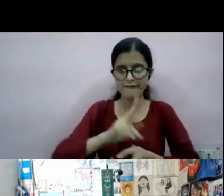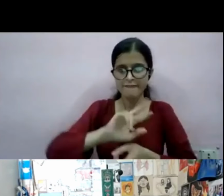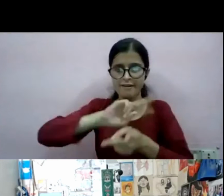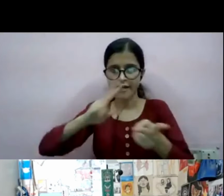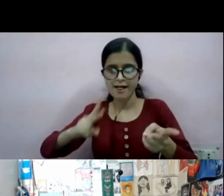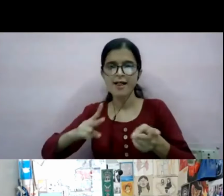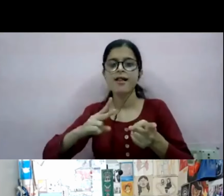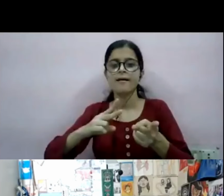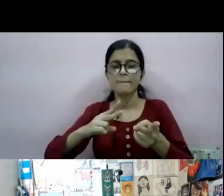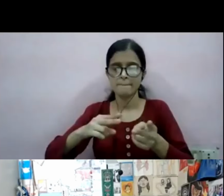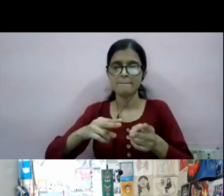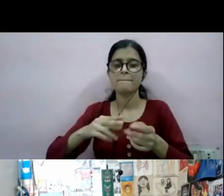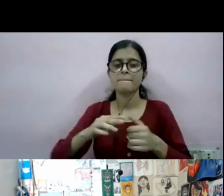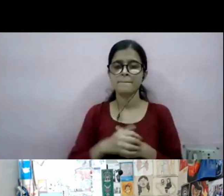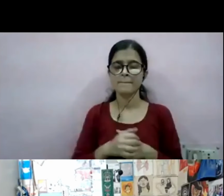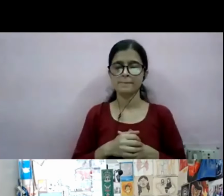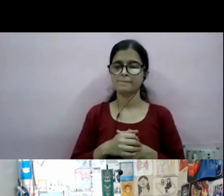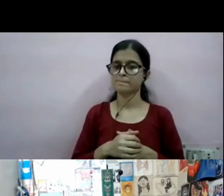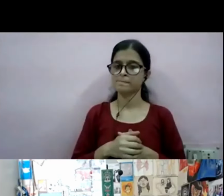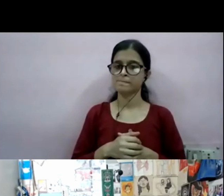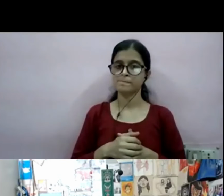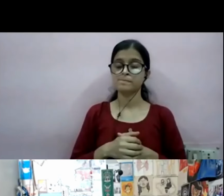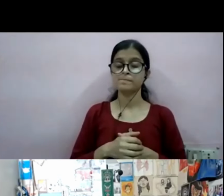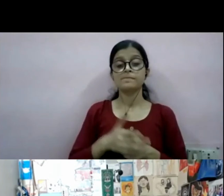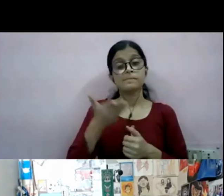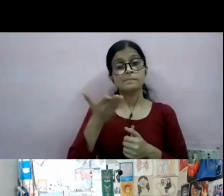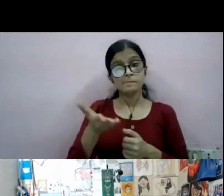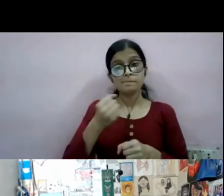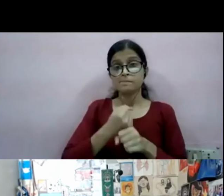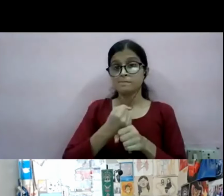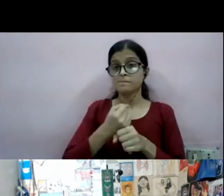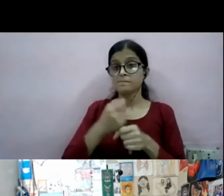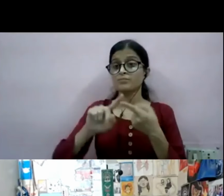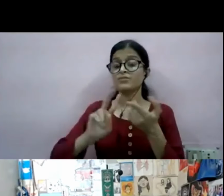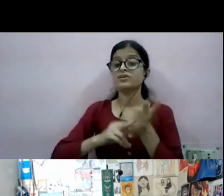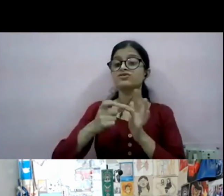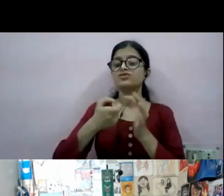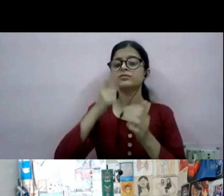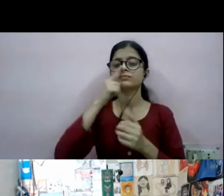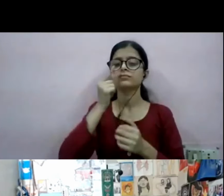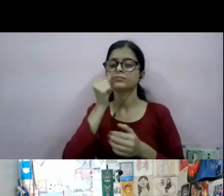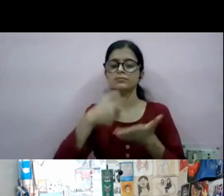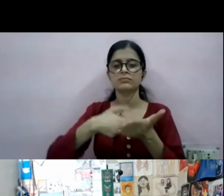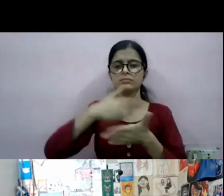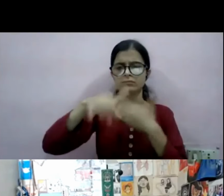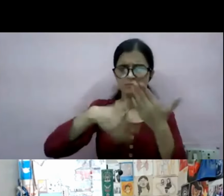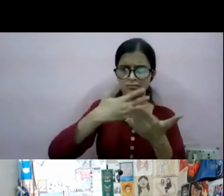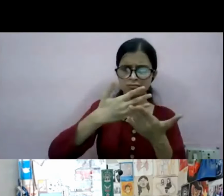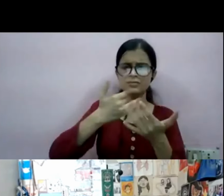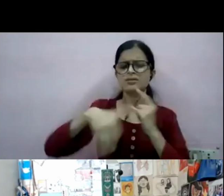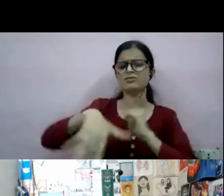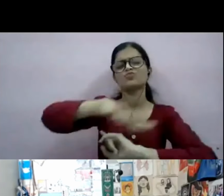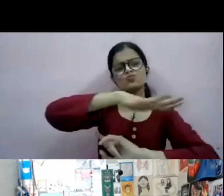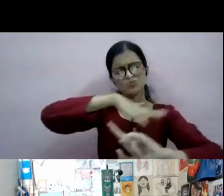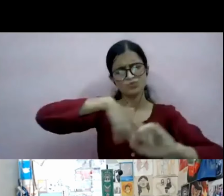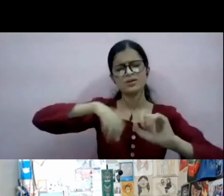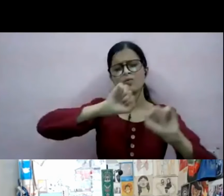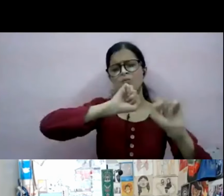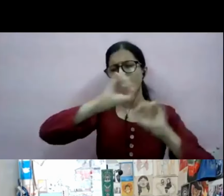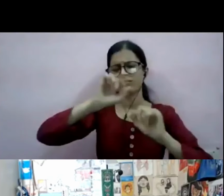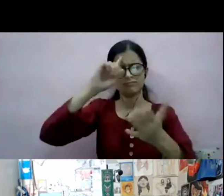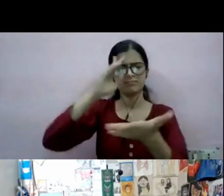behavioral patterns, and so on. And gender relations may be seen to be largely socially constructed rather